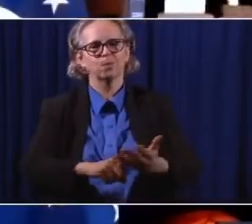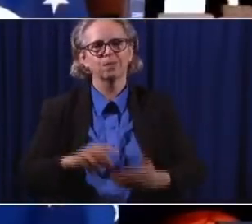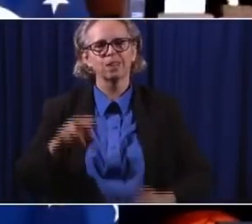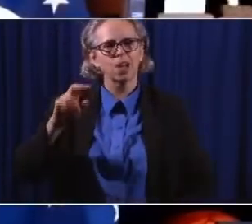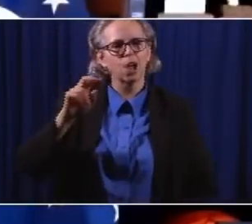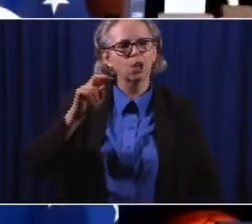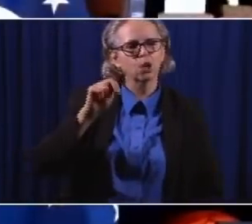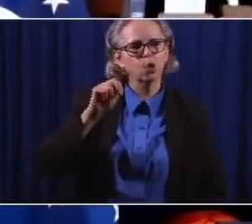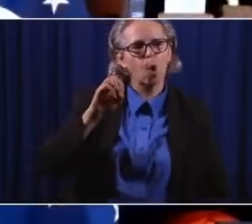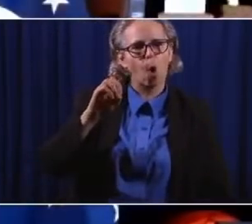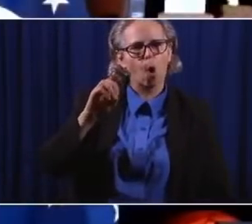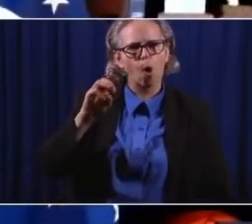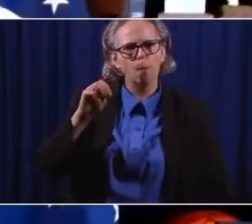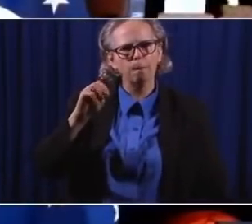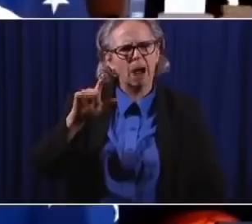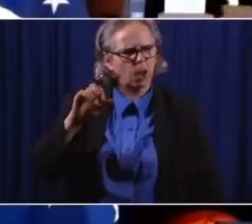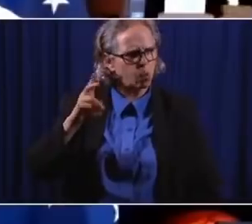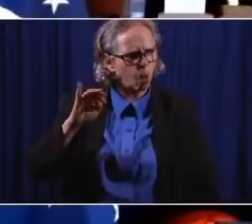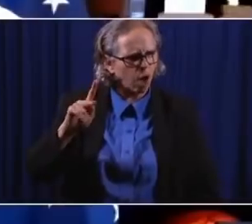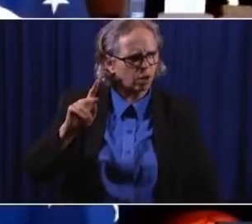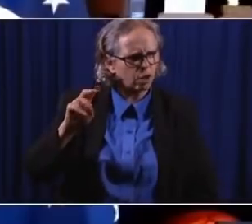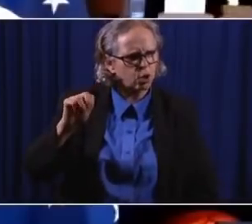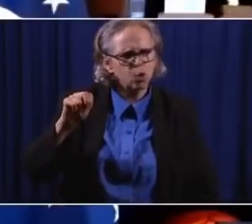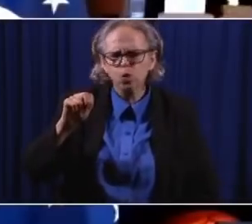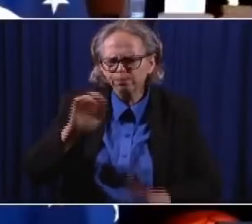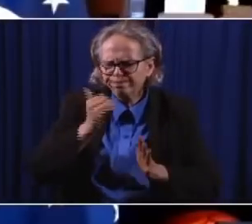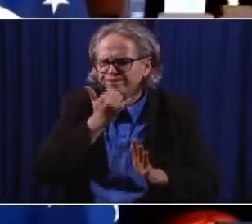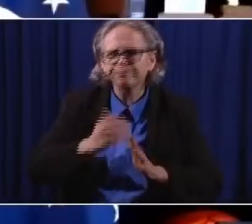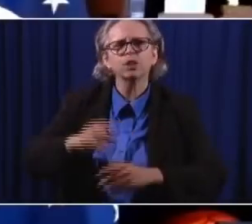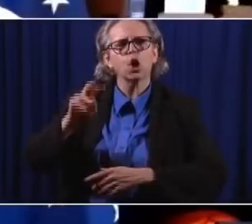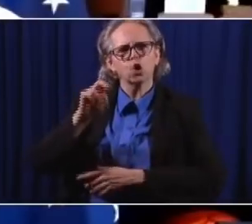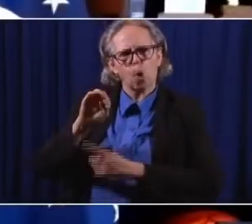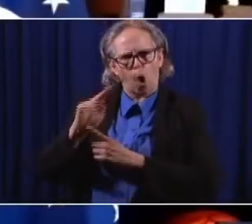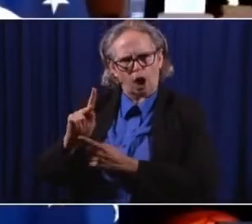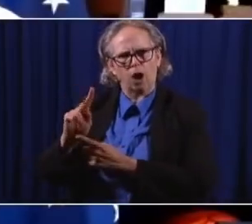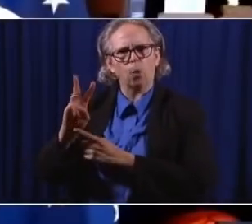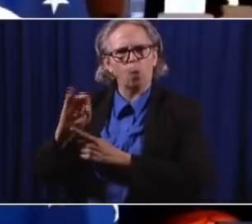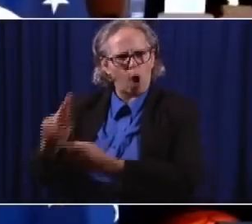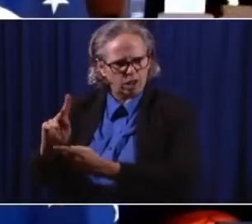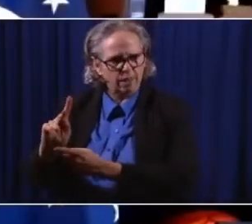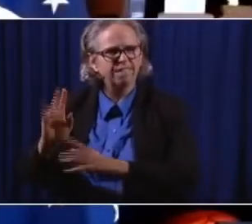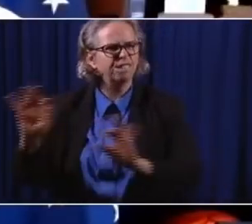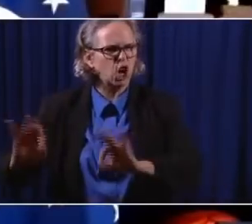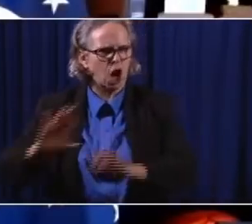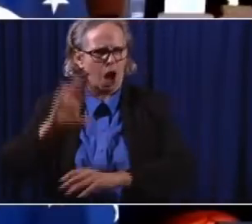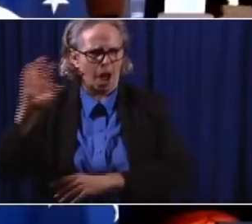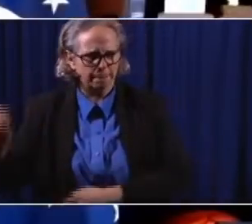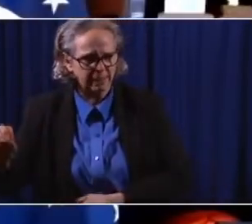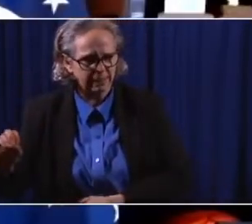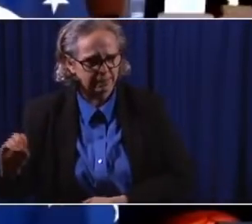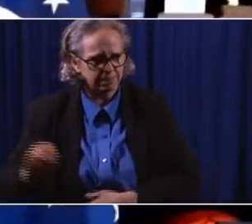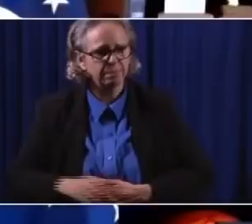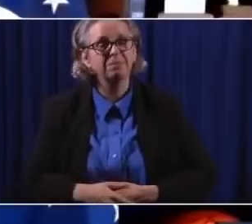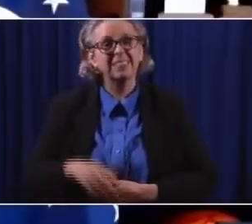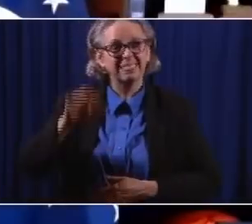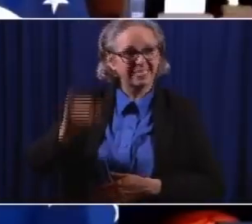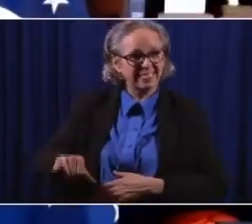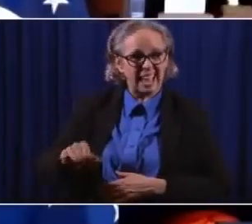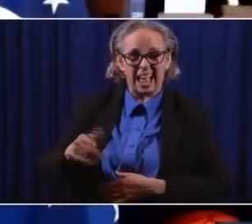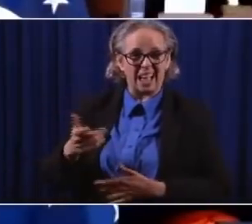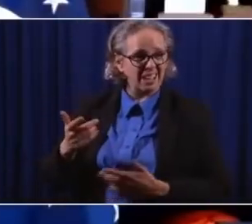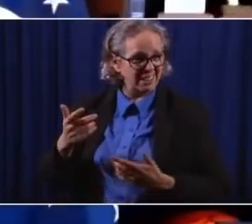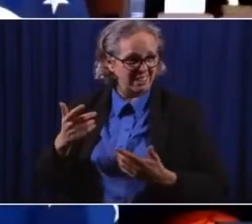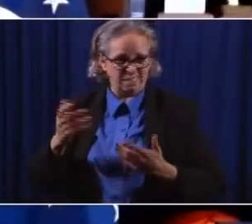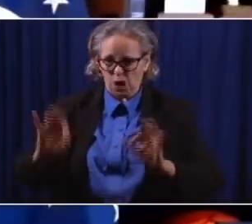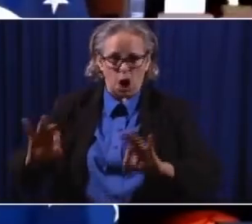came about, they halted operations, and then a local, because there just wasn't demand for their product at the time, and